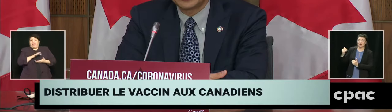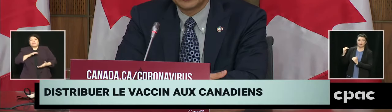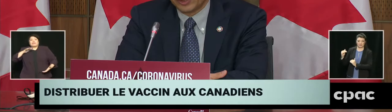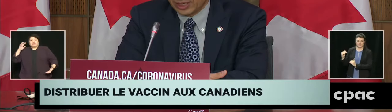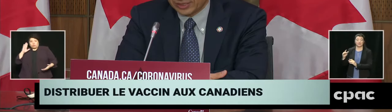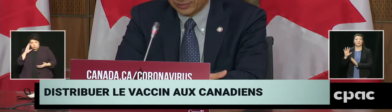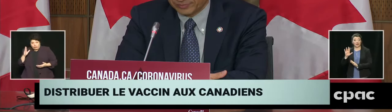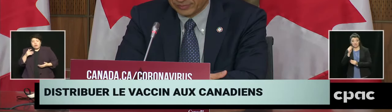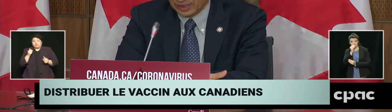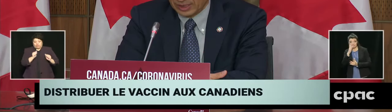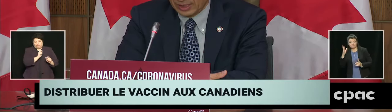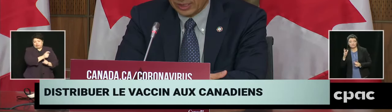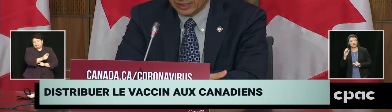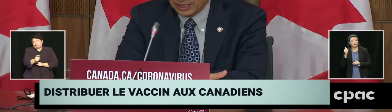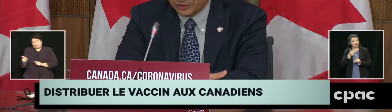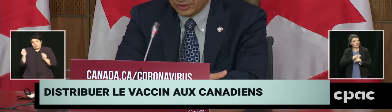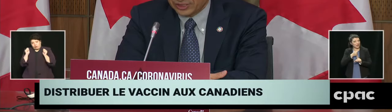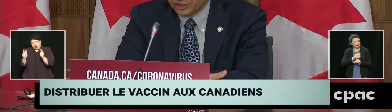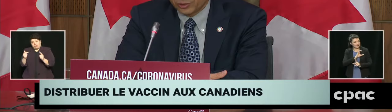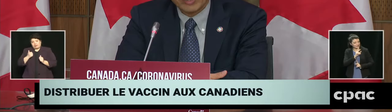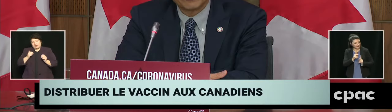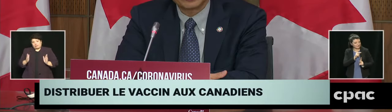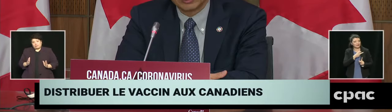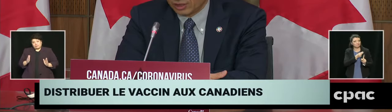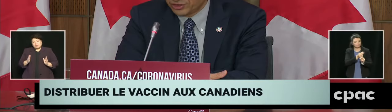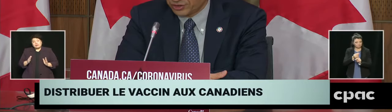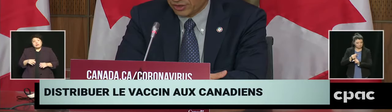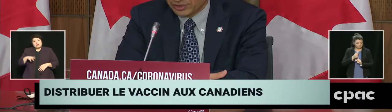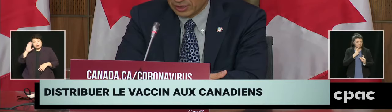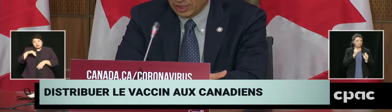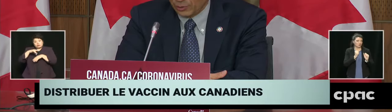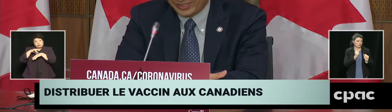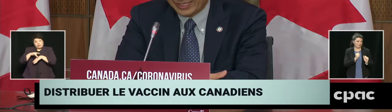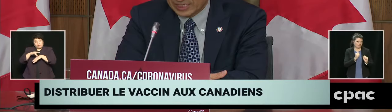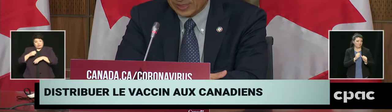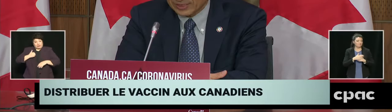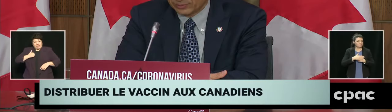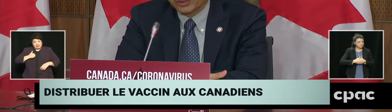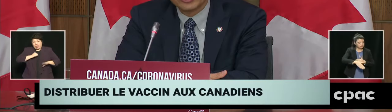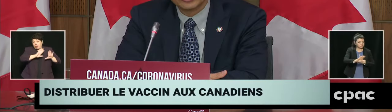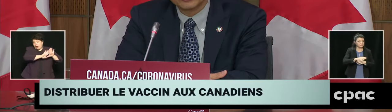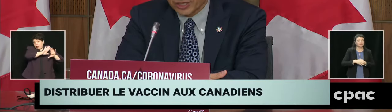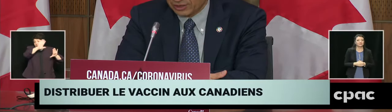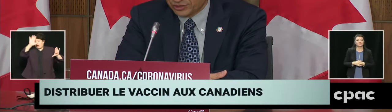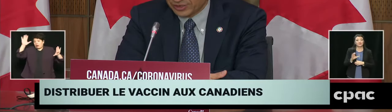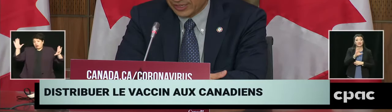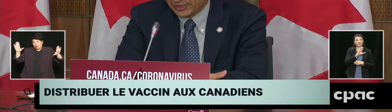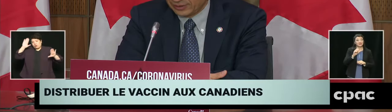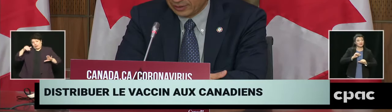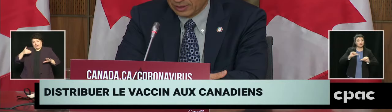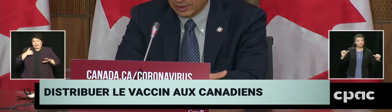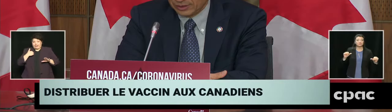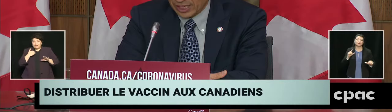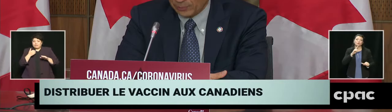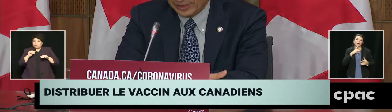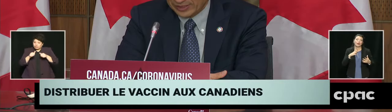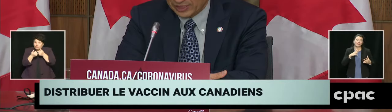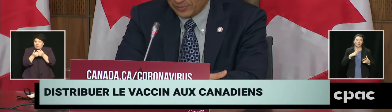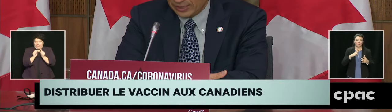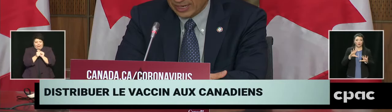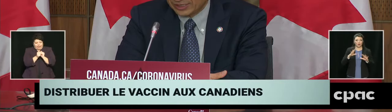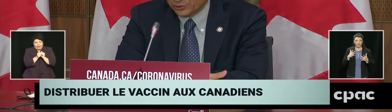opportunity to be immunized. In a country as geographically large as ours, we can expect some logistical challenges ahead. To